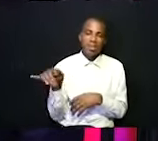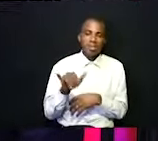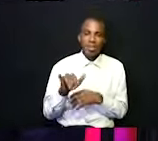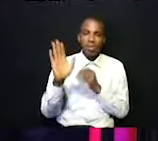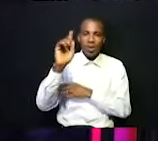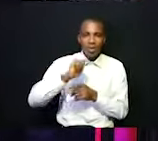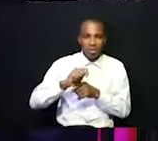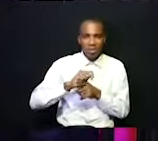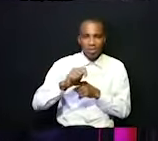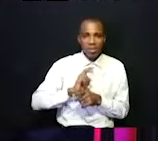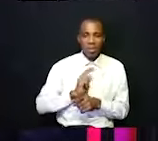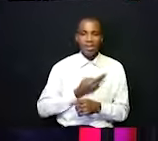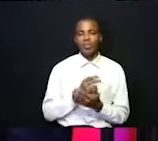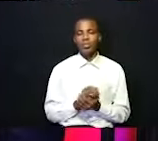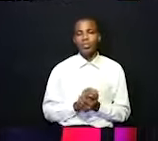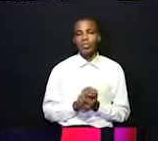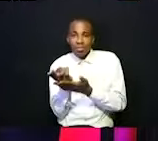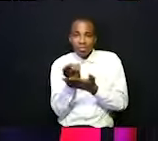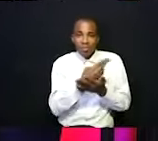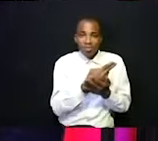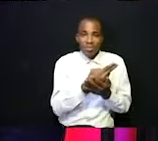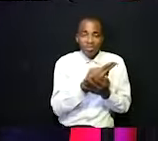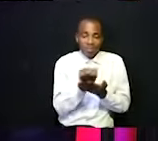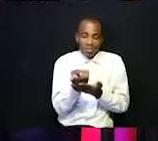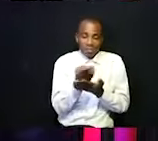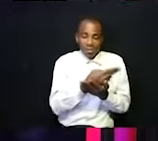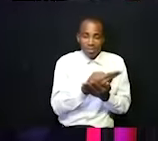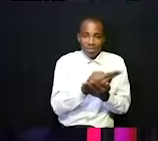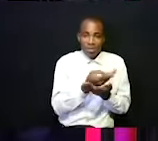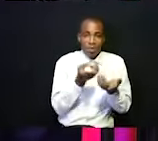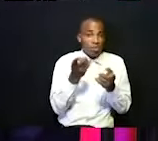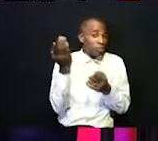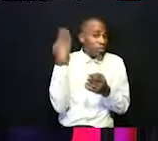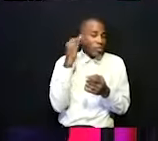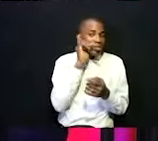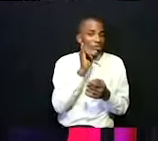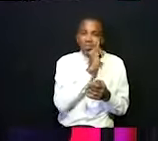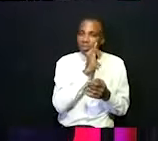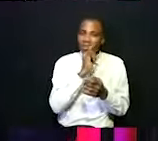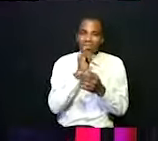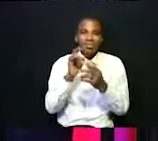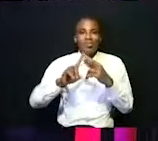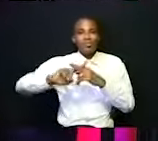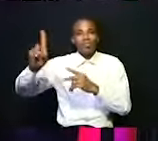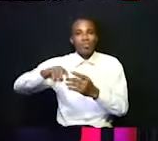know. Now, when Israel returned from Ezra to their land,